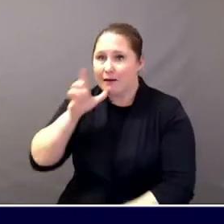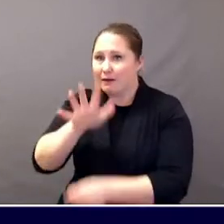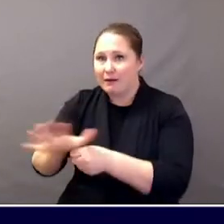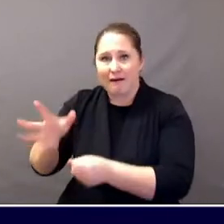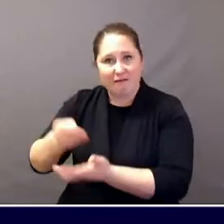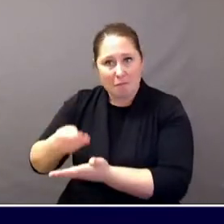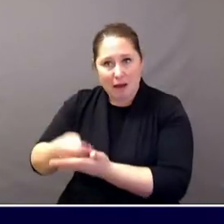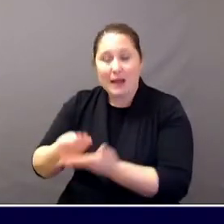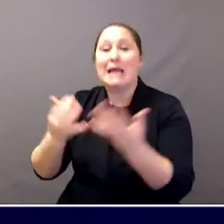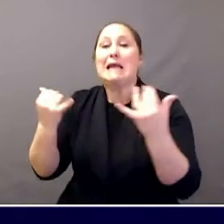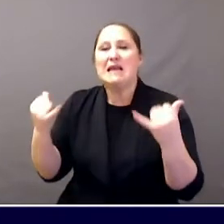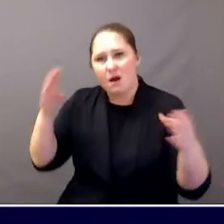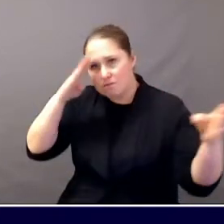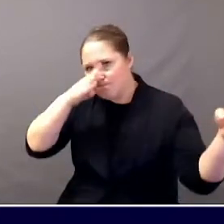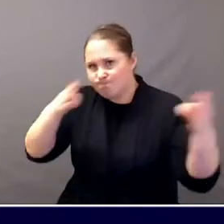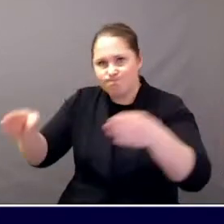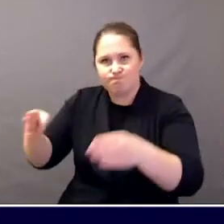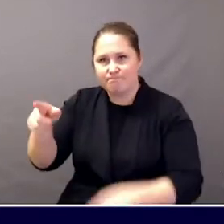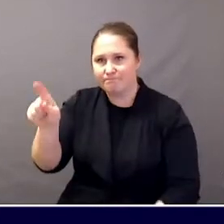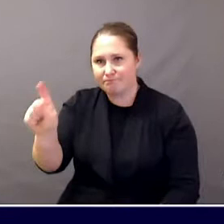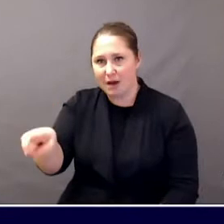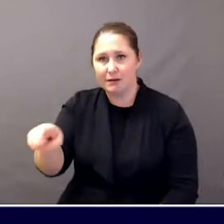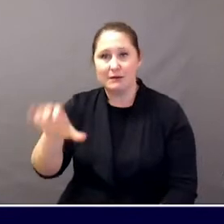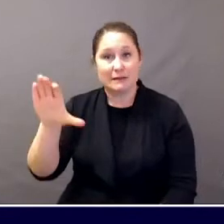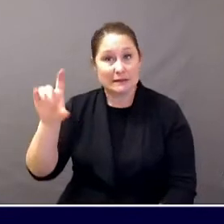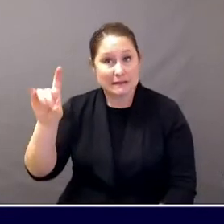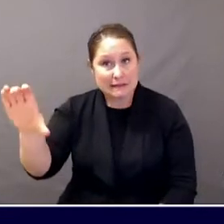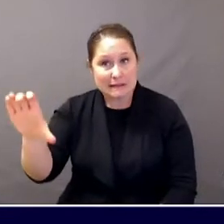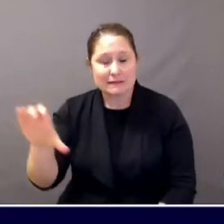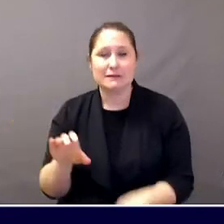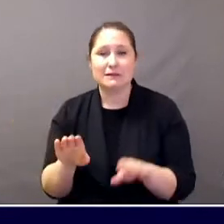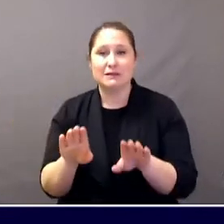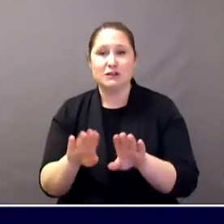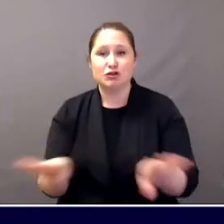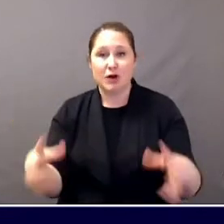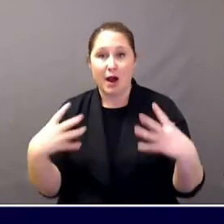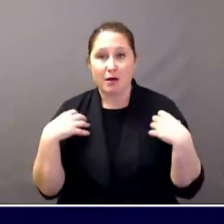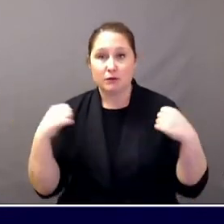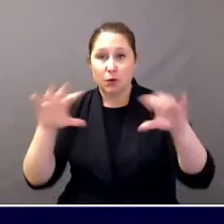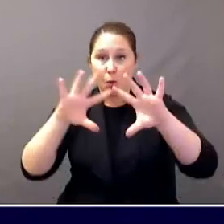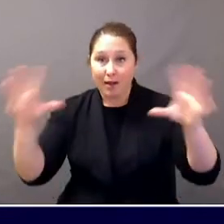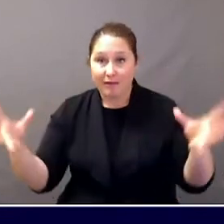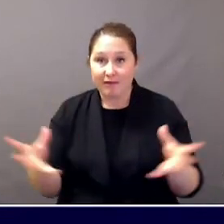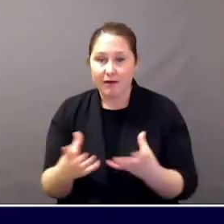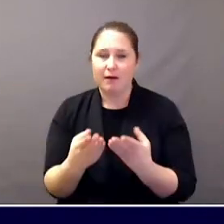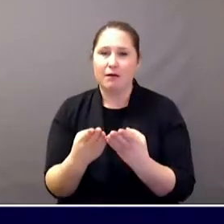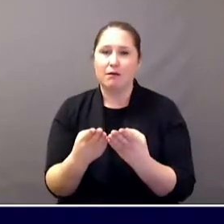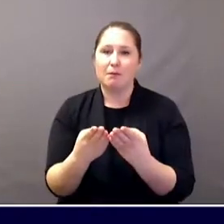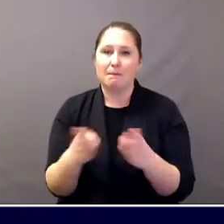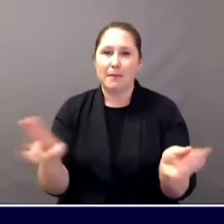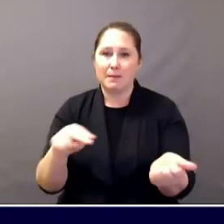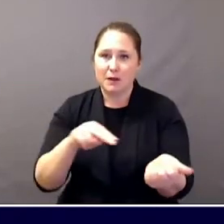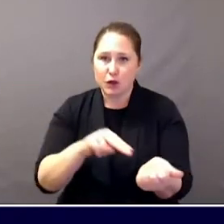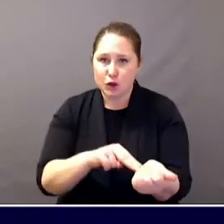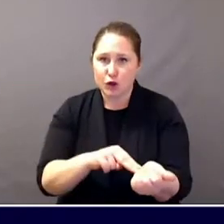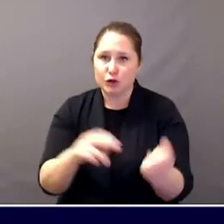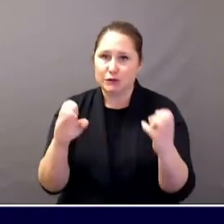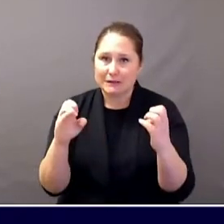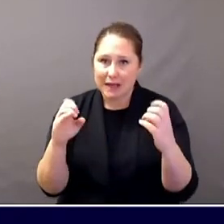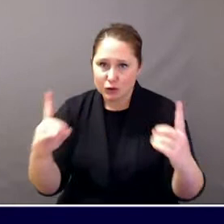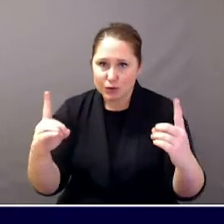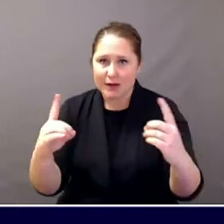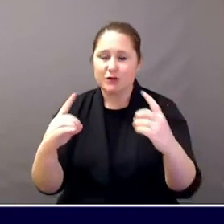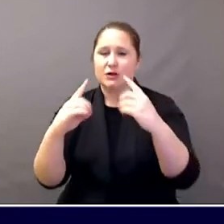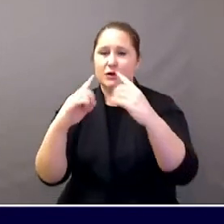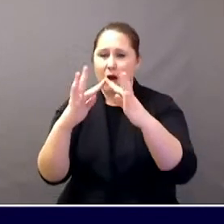on CDC and child welfare and public health nursing and the like, and education and broadband,